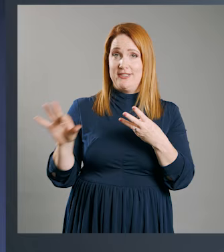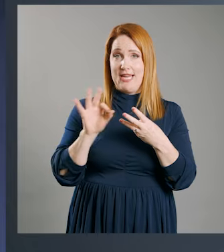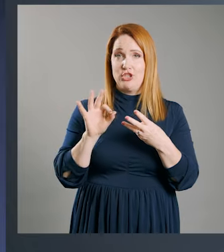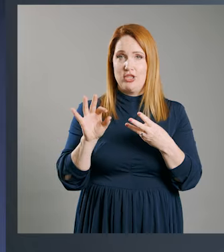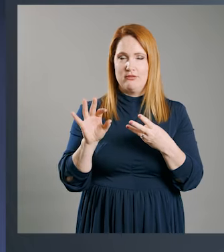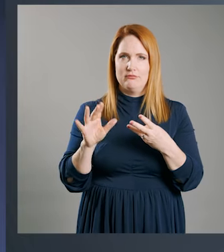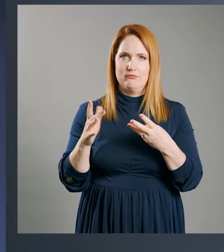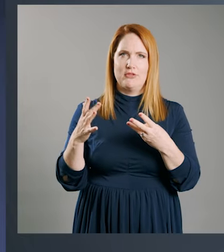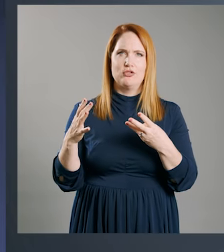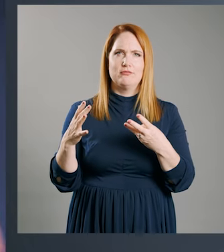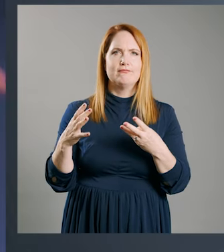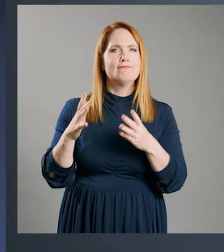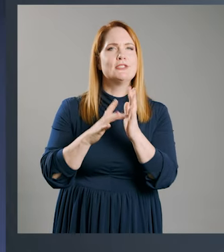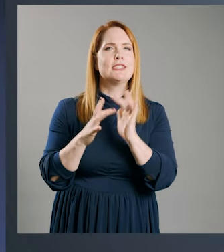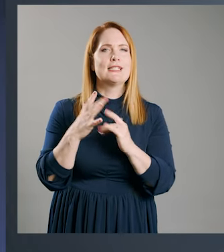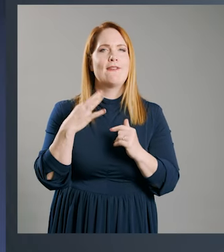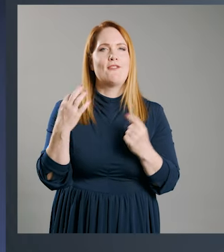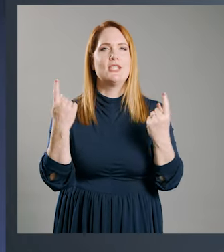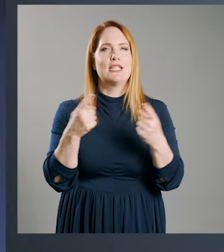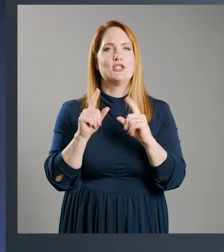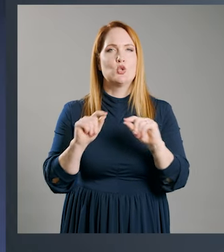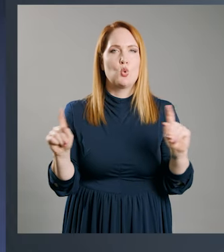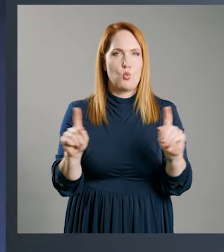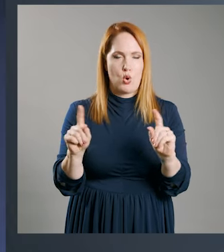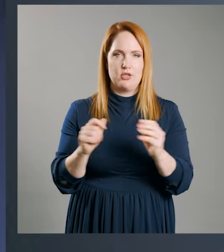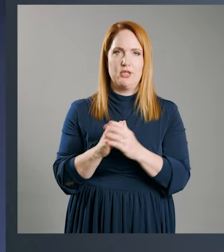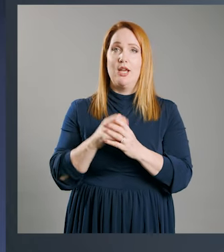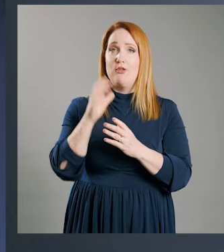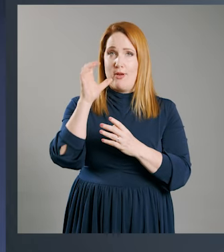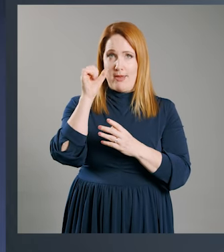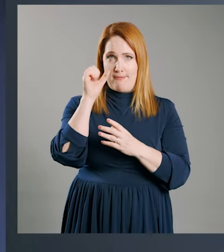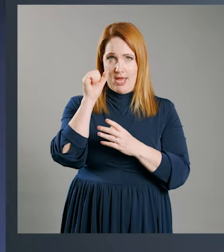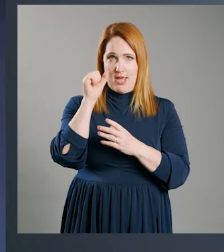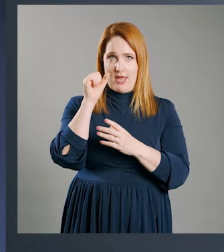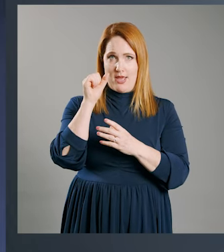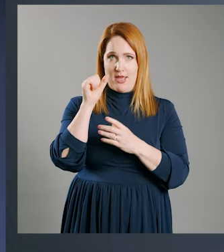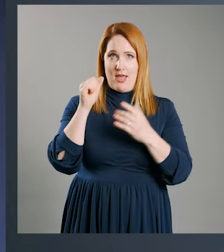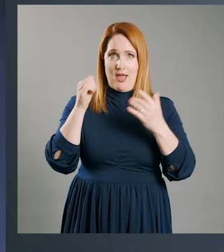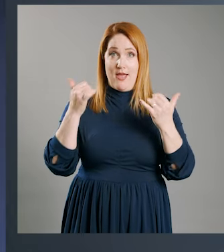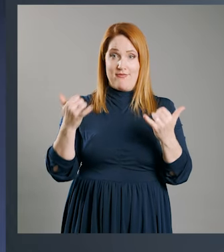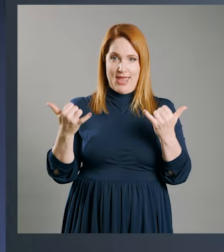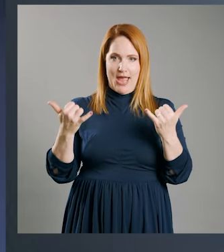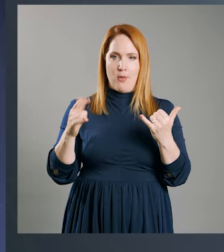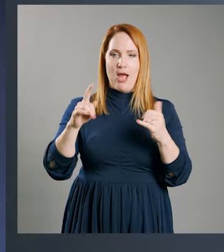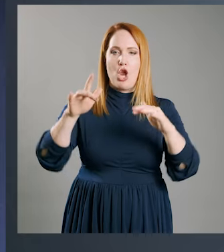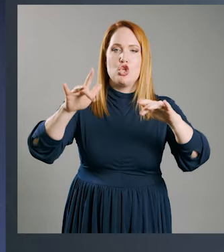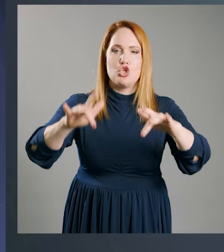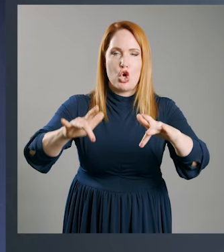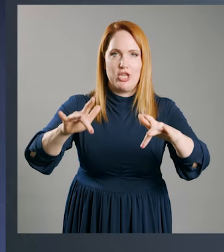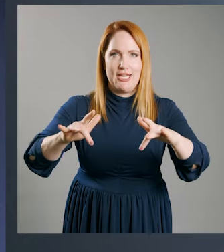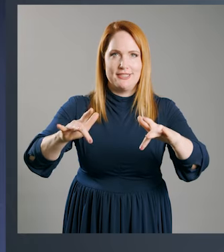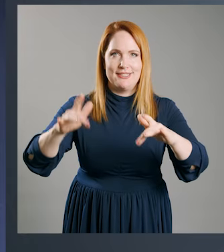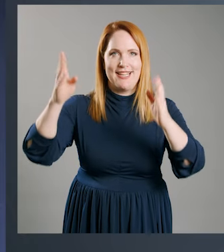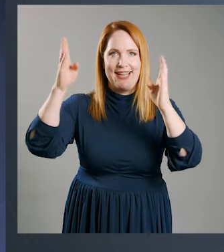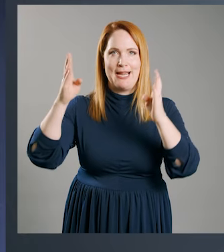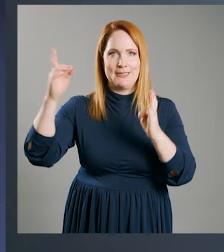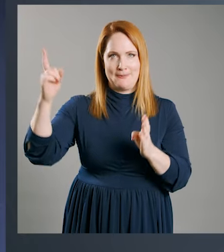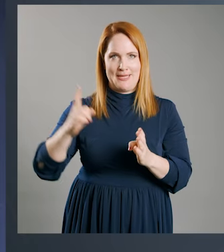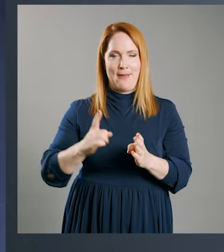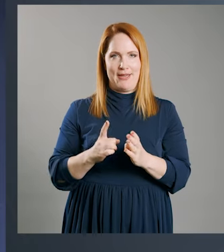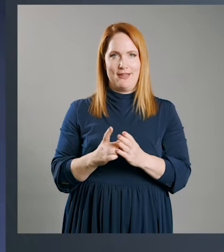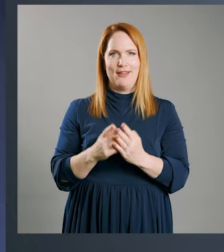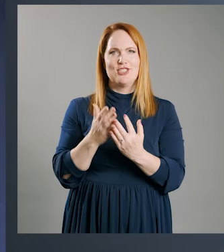The third invitation is that we're called to remember that we live in the in-between bit of the now and the not yet of the kingdom. And